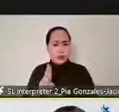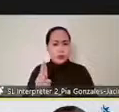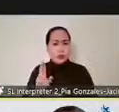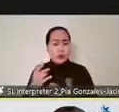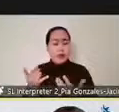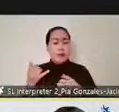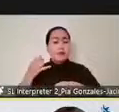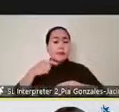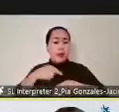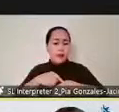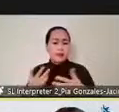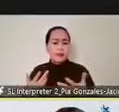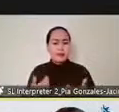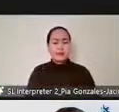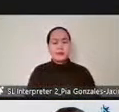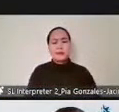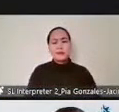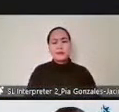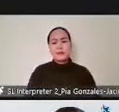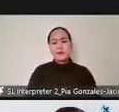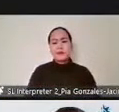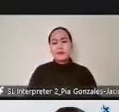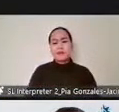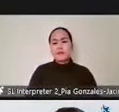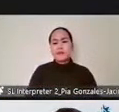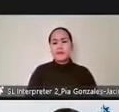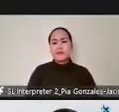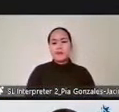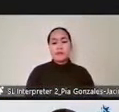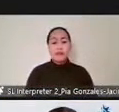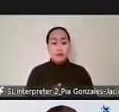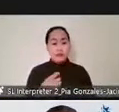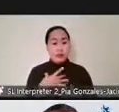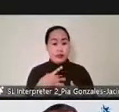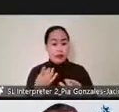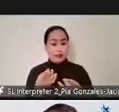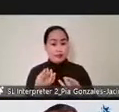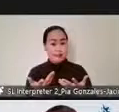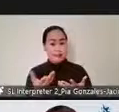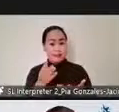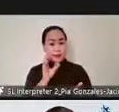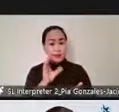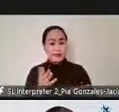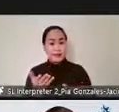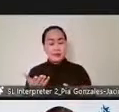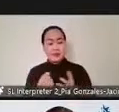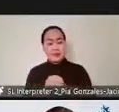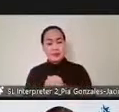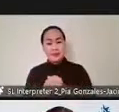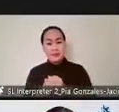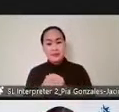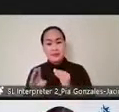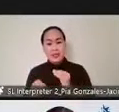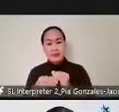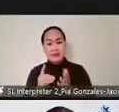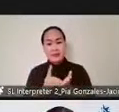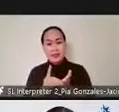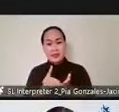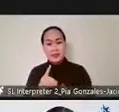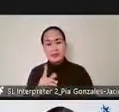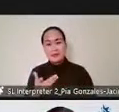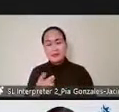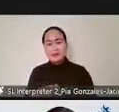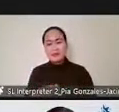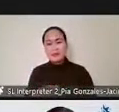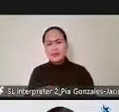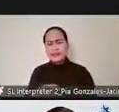time. You know, I think. Would you like to comment? Okay. Thanks, Audrey. Go ahead, Dr. Peterson. I think the